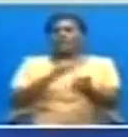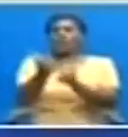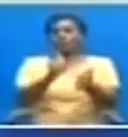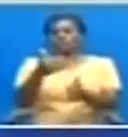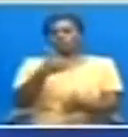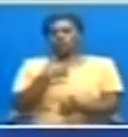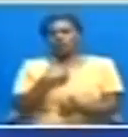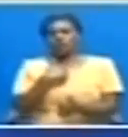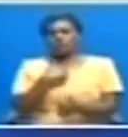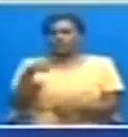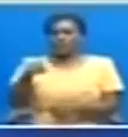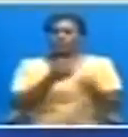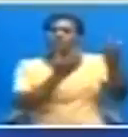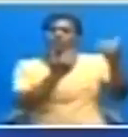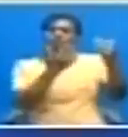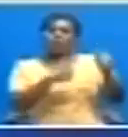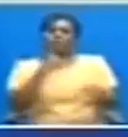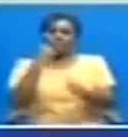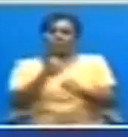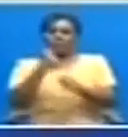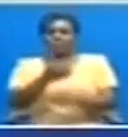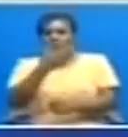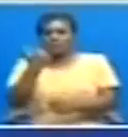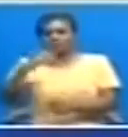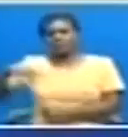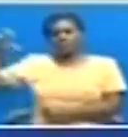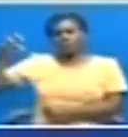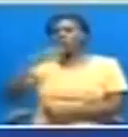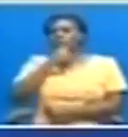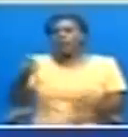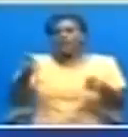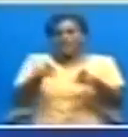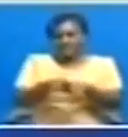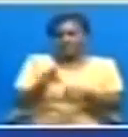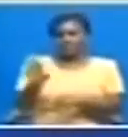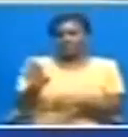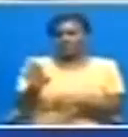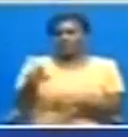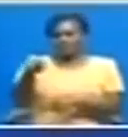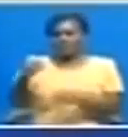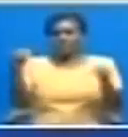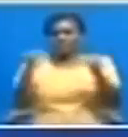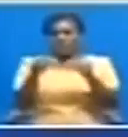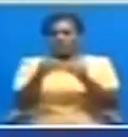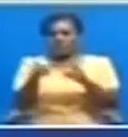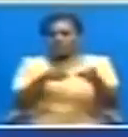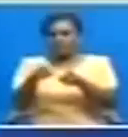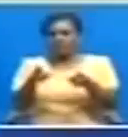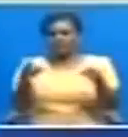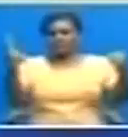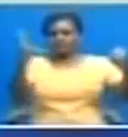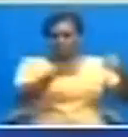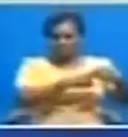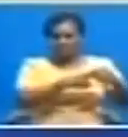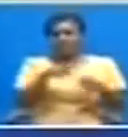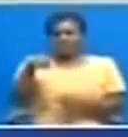competition. The Saxons are hoping to emulate performances put in by their senior brothers in the IRB series as they take on the Safari Sevens. The